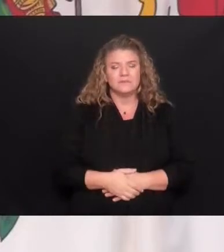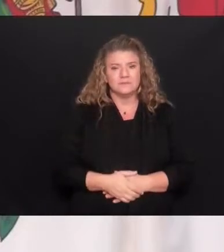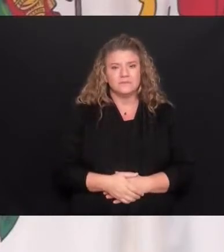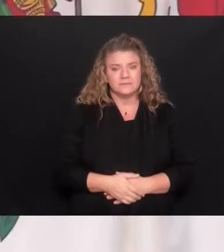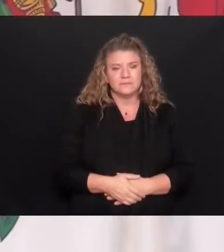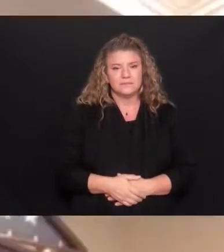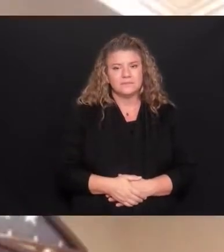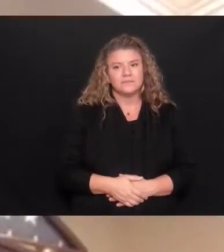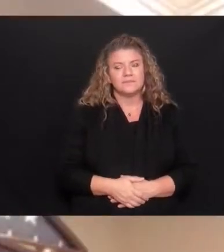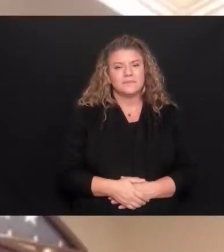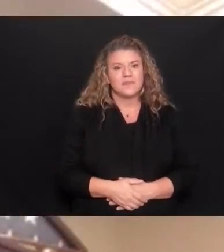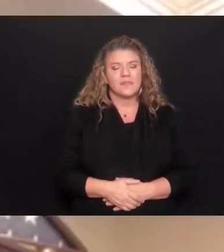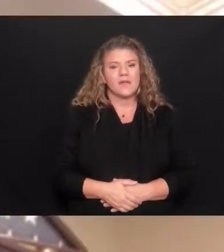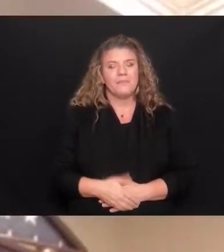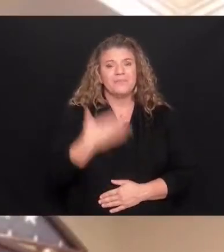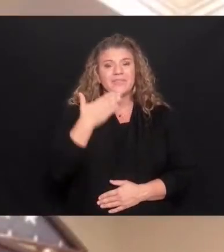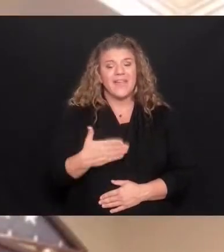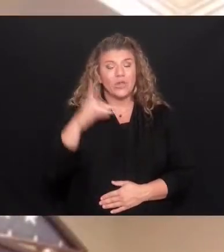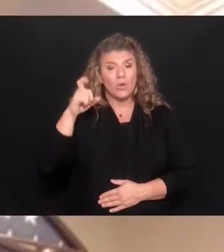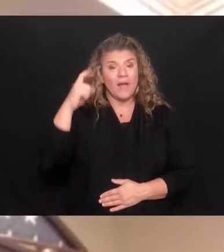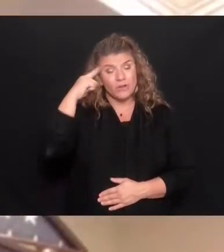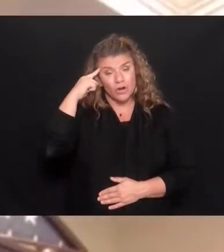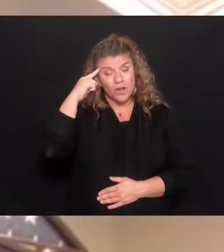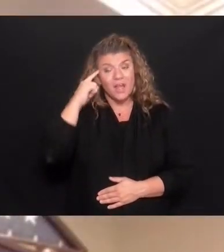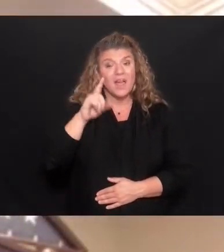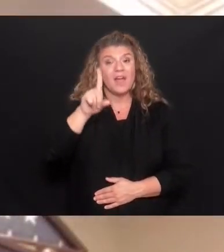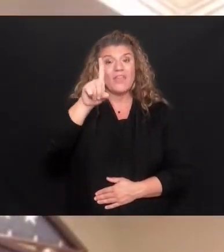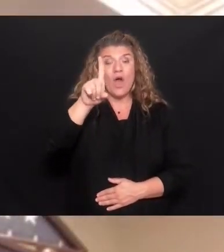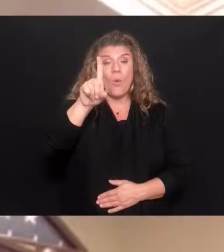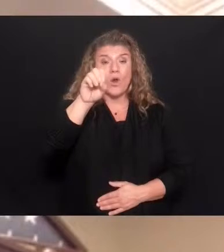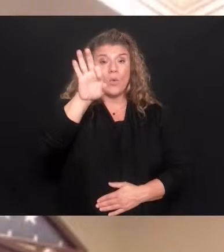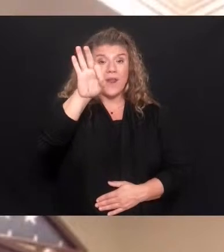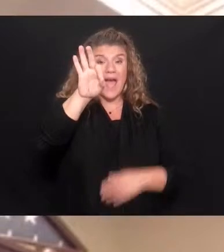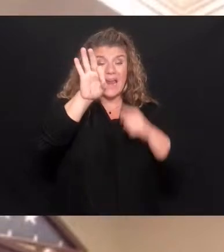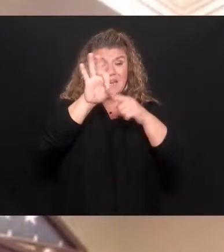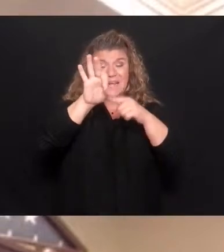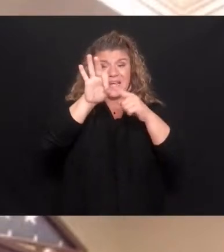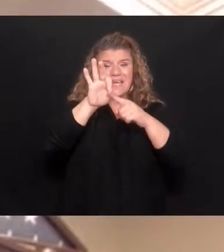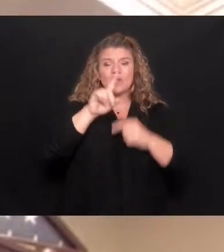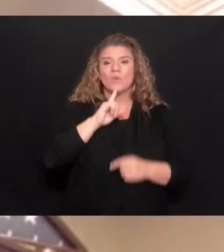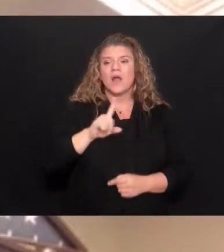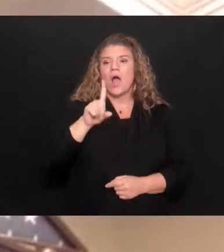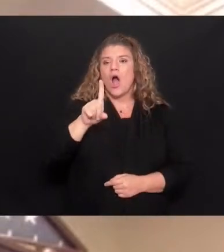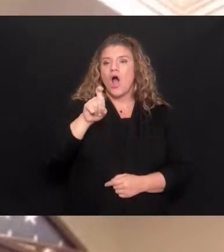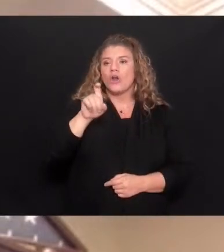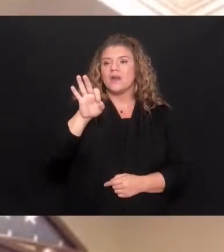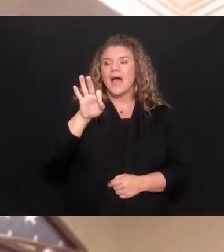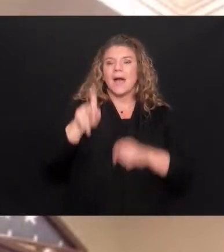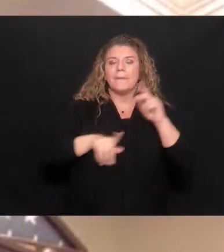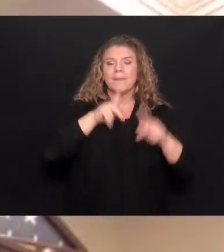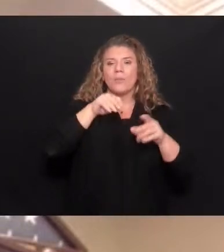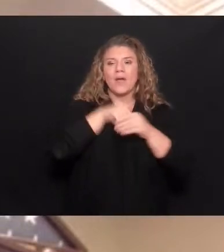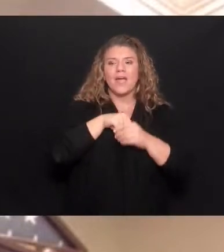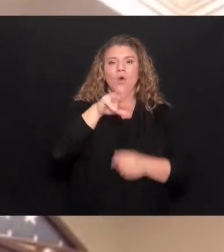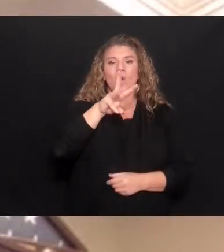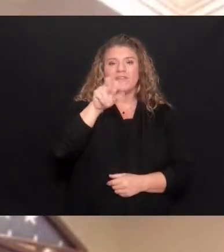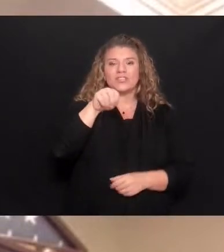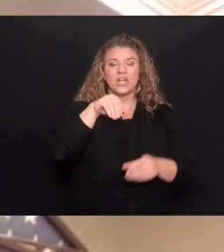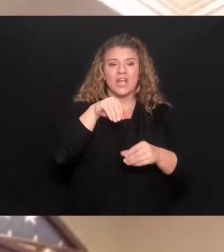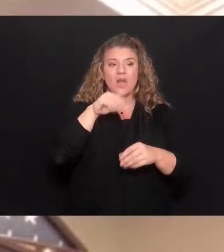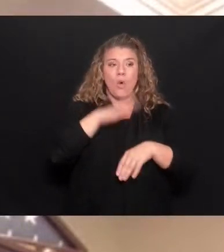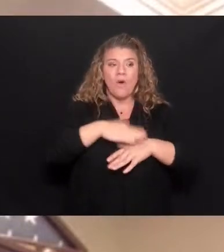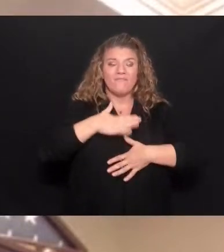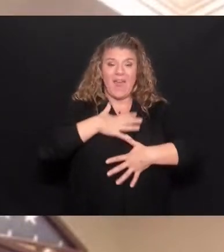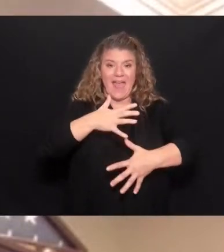it. Thank you, Governor. So the 109 number is actually 109 people in West Virginia on